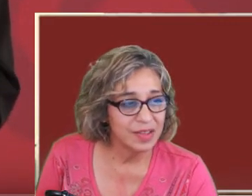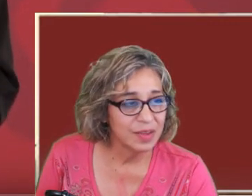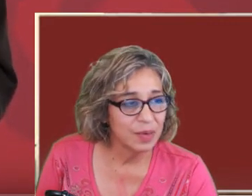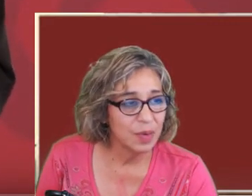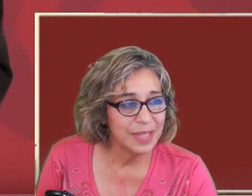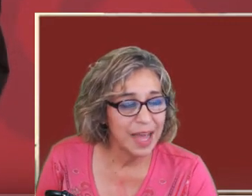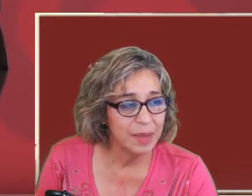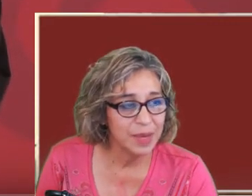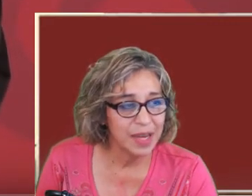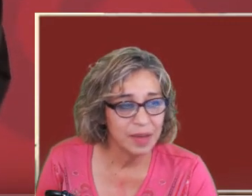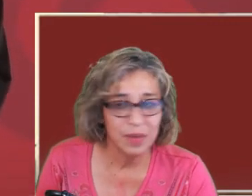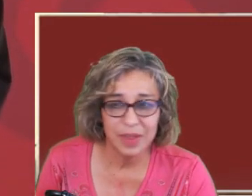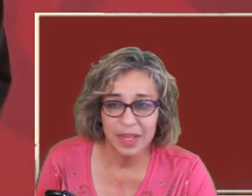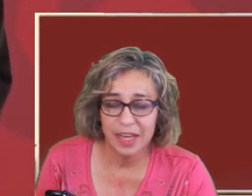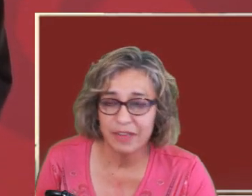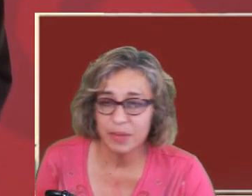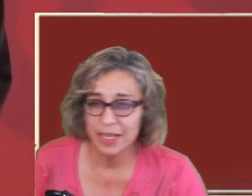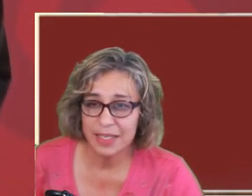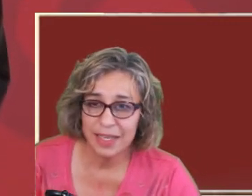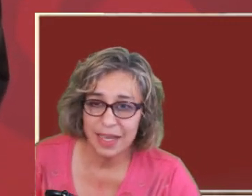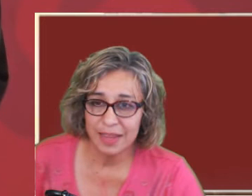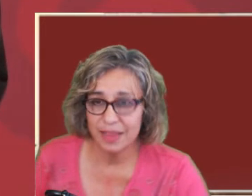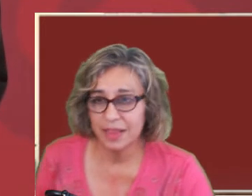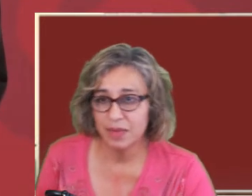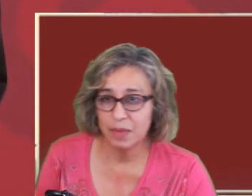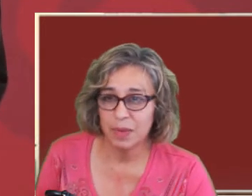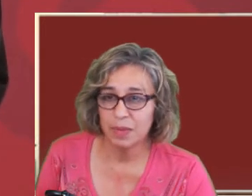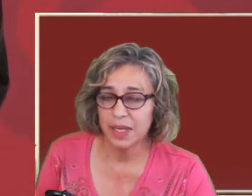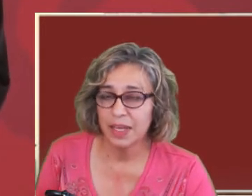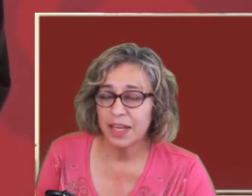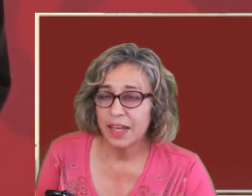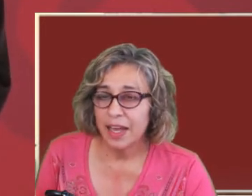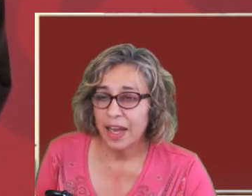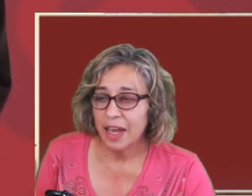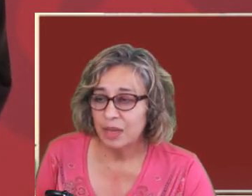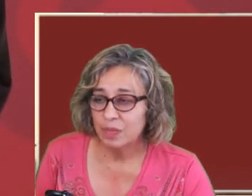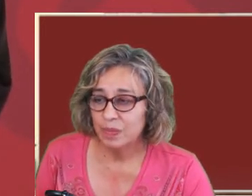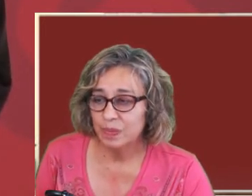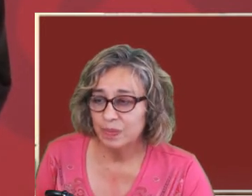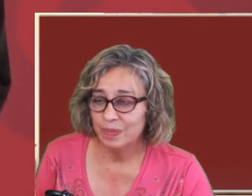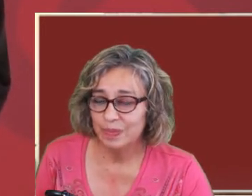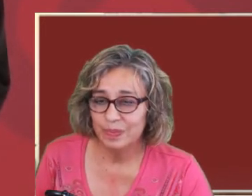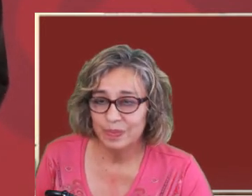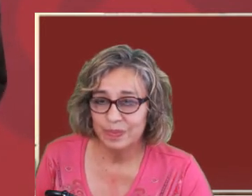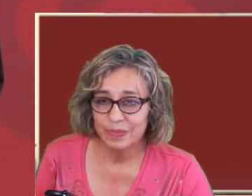Regarding what's happening with the government and the Republic.